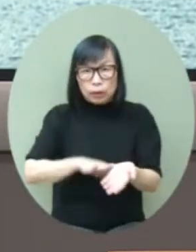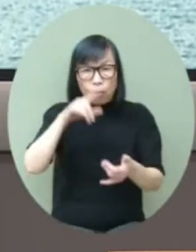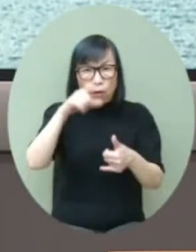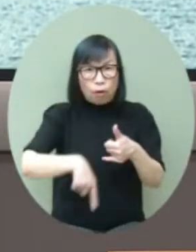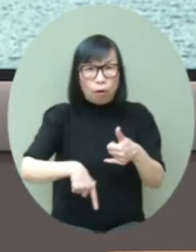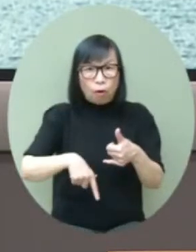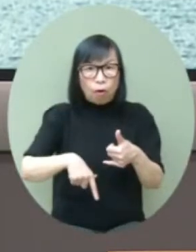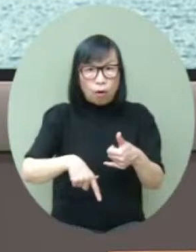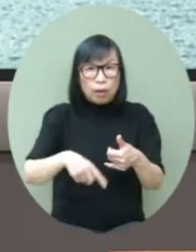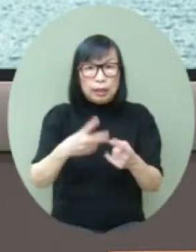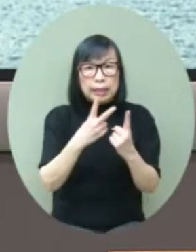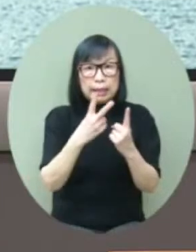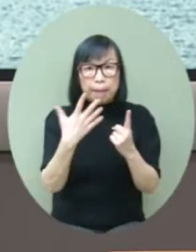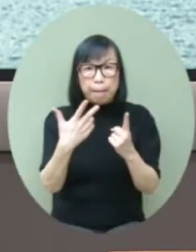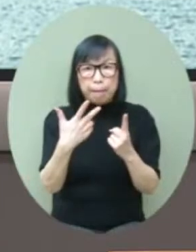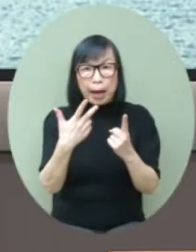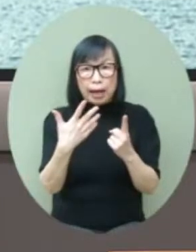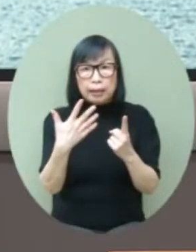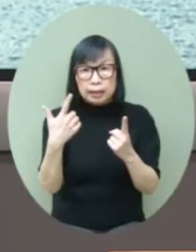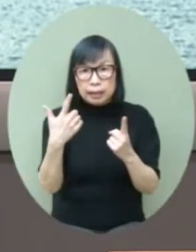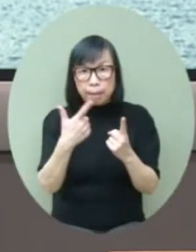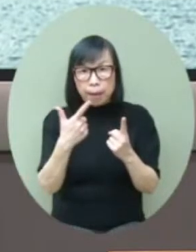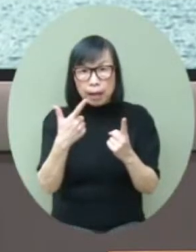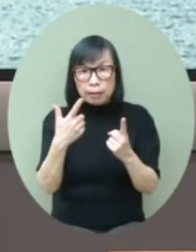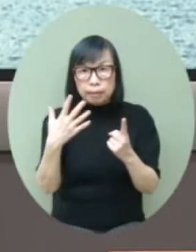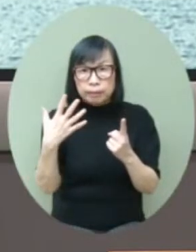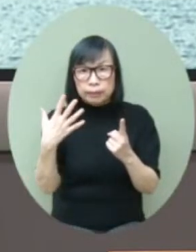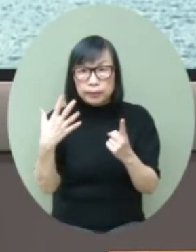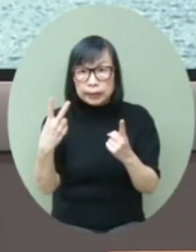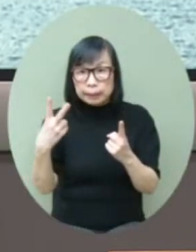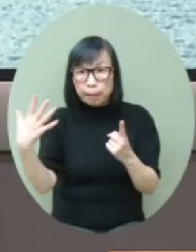in North Point, together with